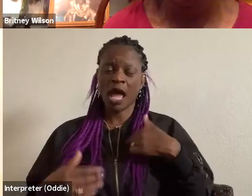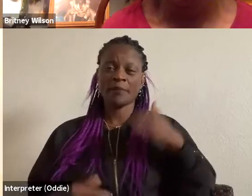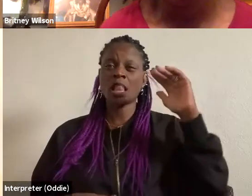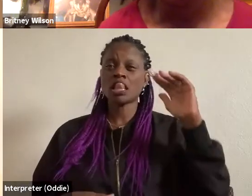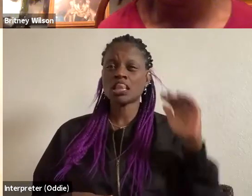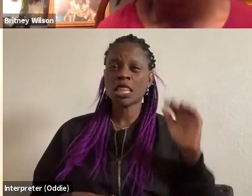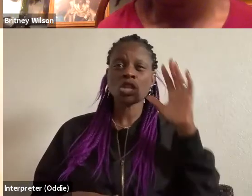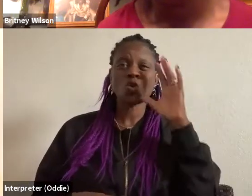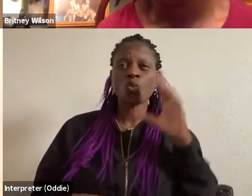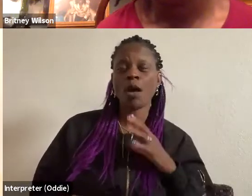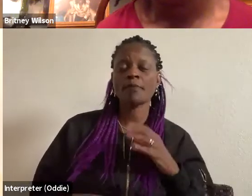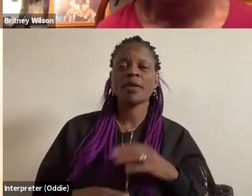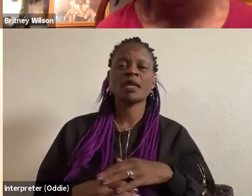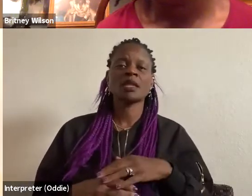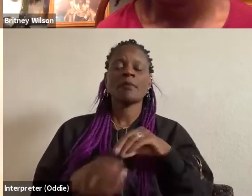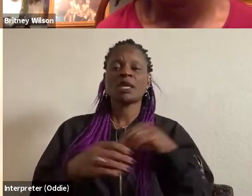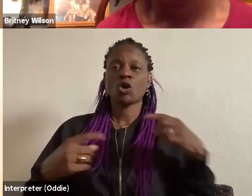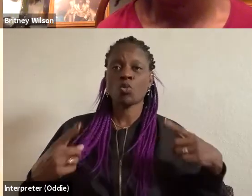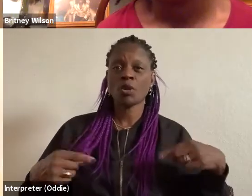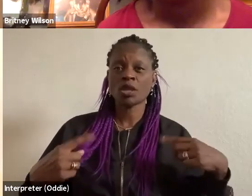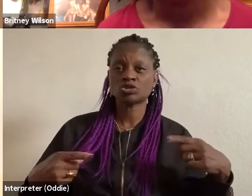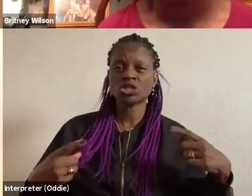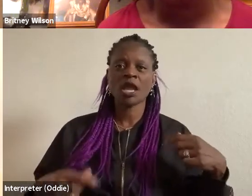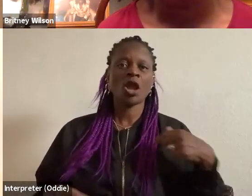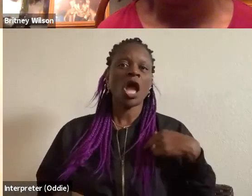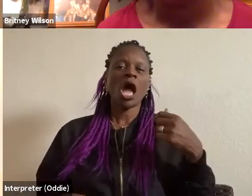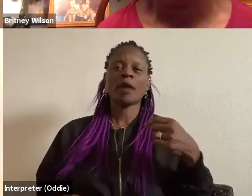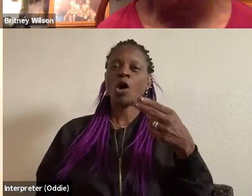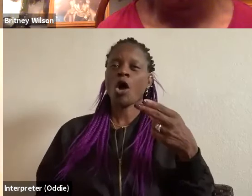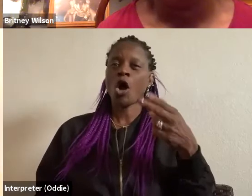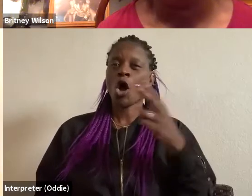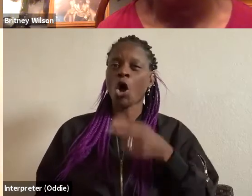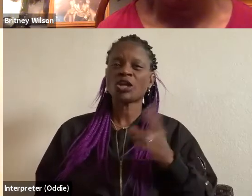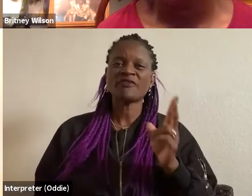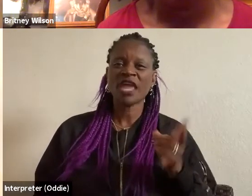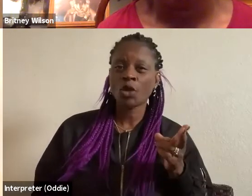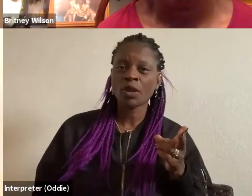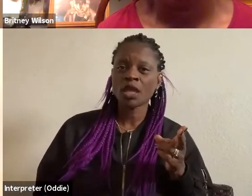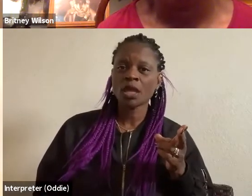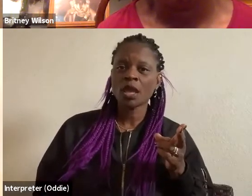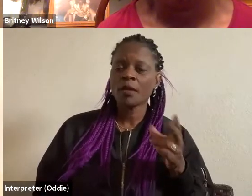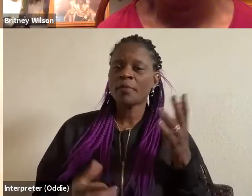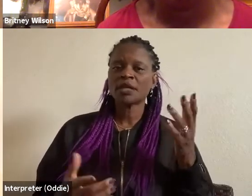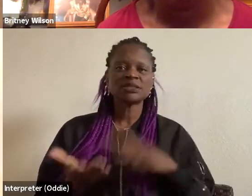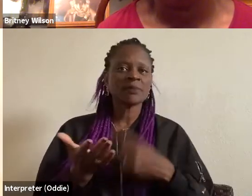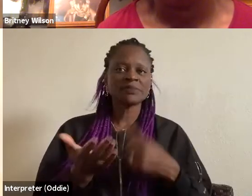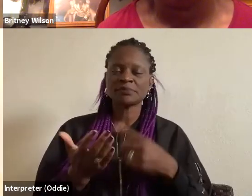a wheelchair, but I'm also hard of hearing. So unless you notice my hearing aids, you're not going to know that. So I think for